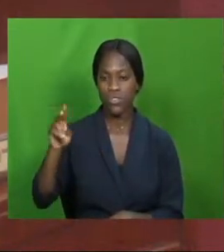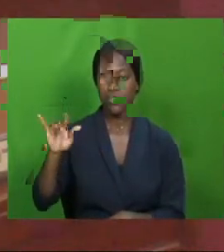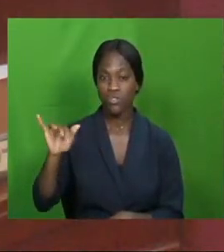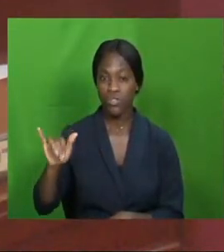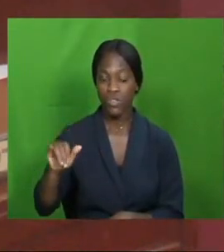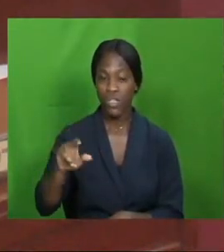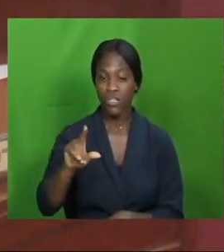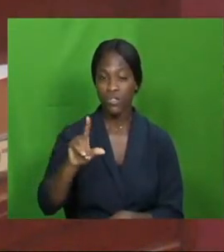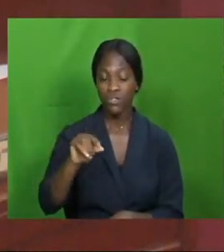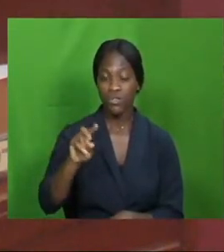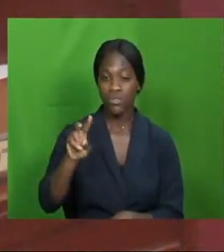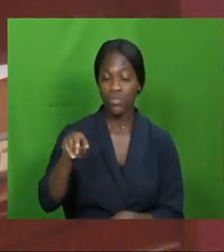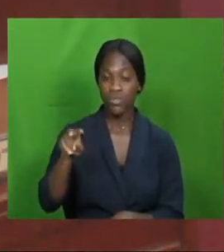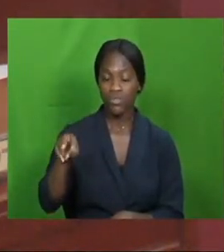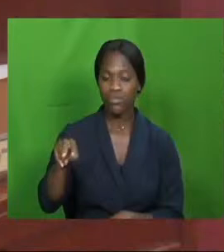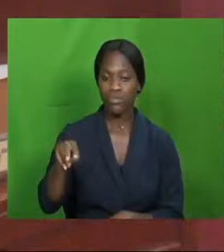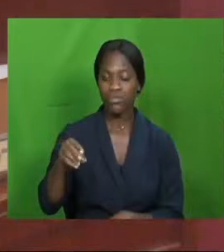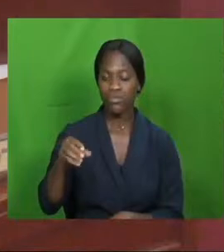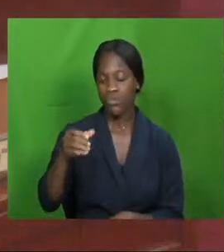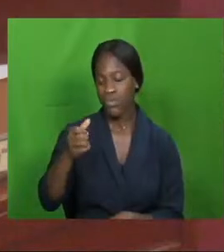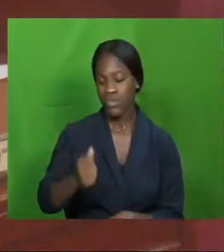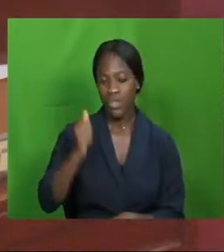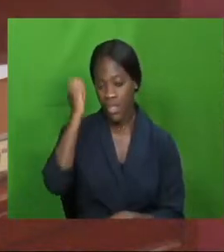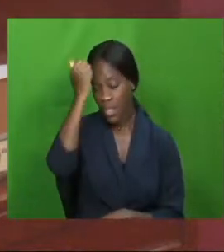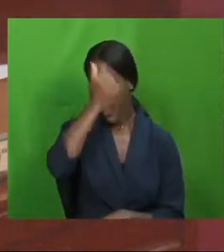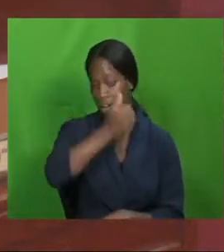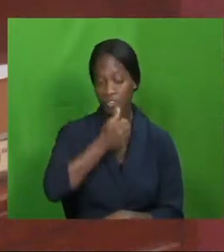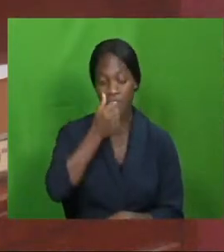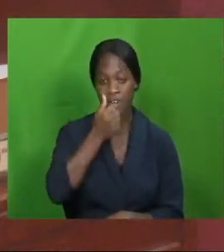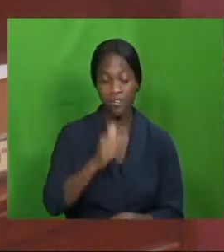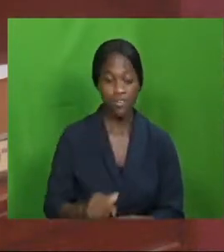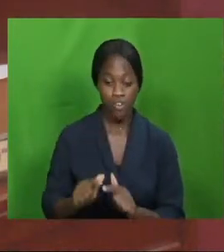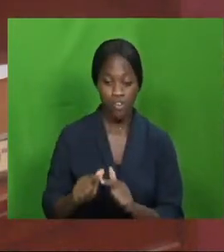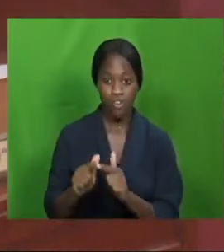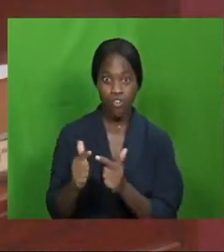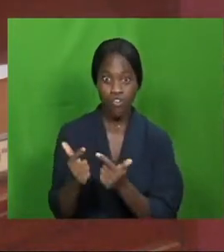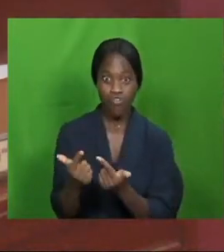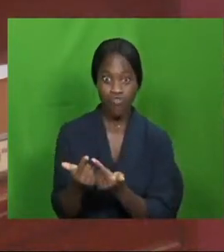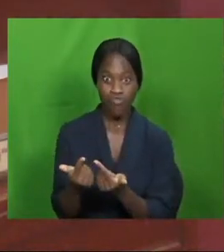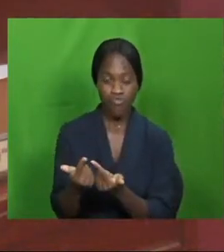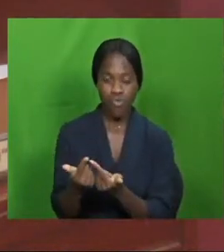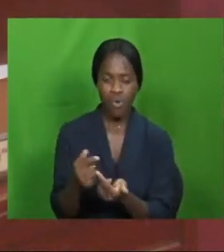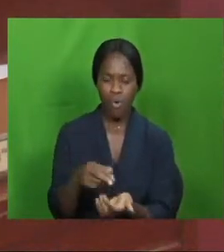Speaker, your delegation from Ghana's Parliament is led by my good self,